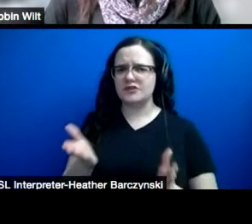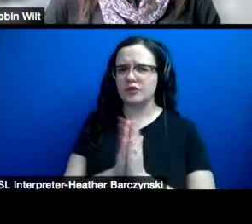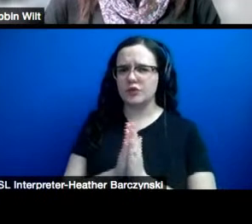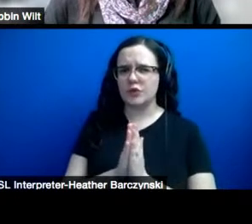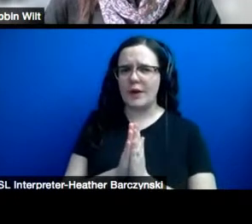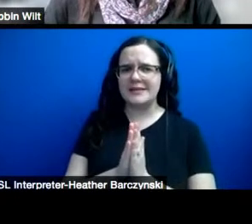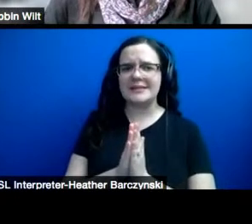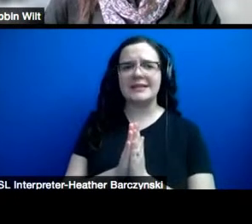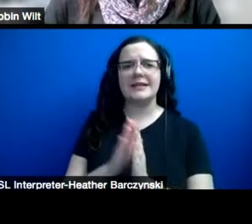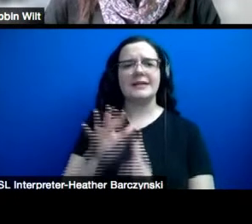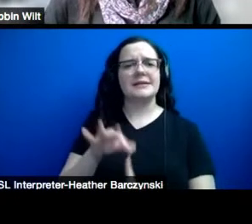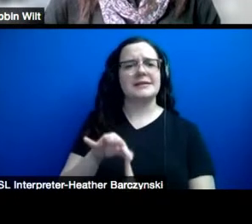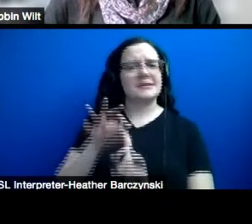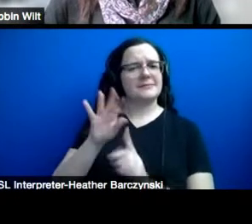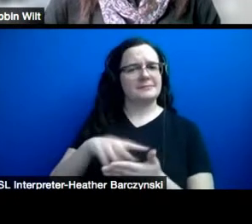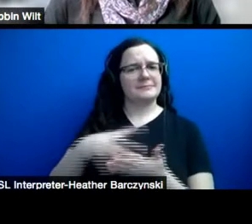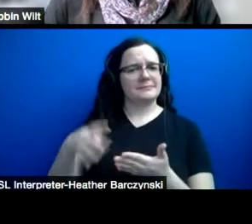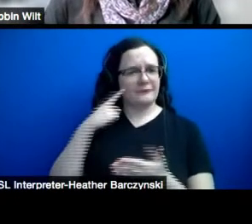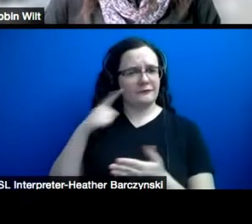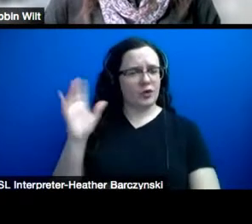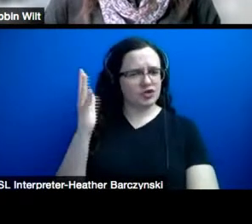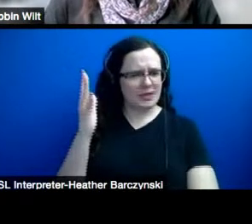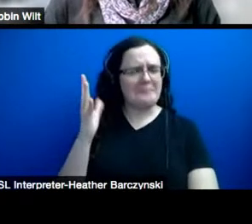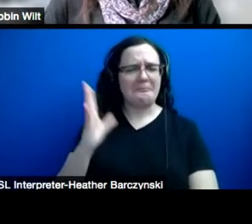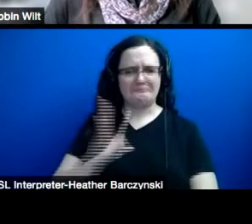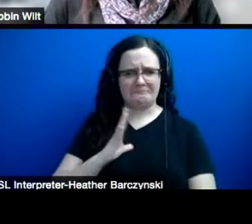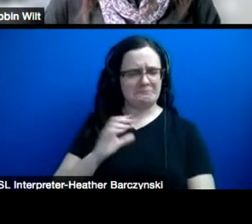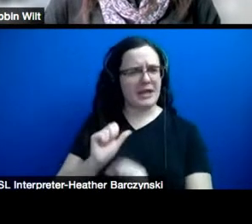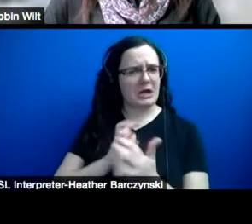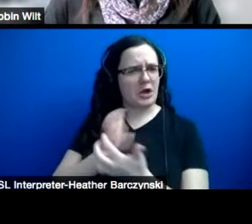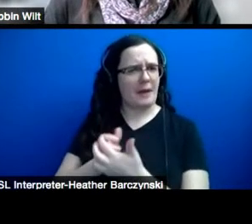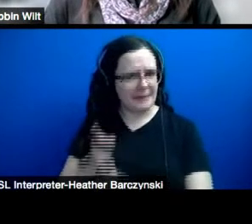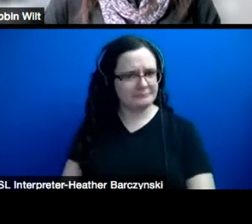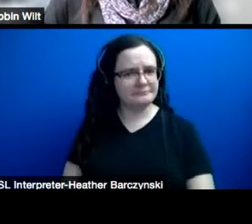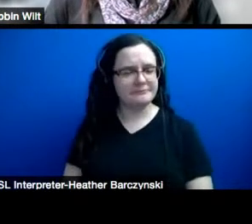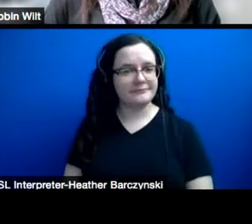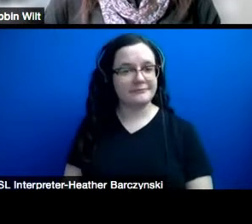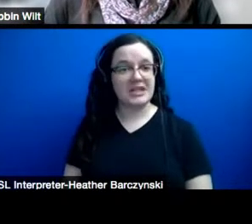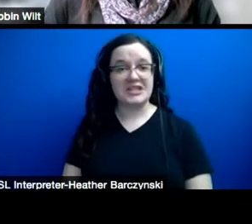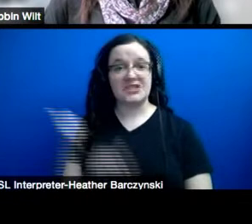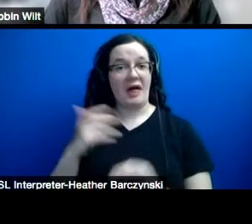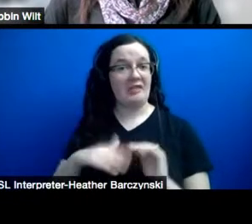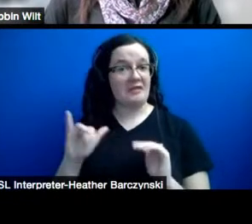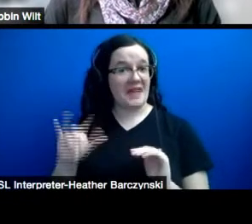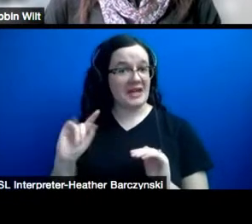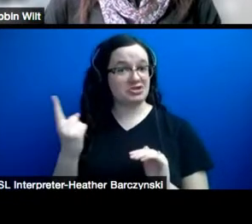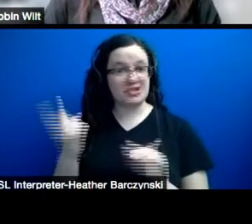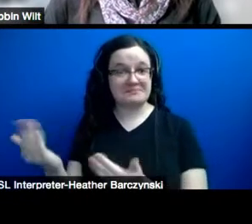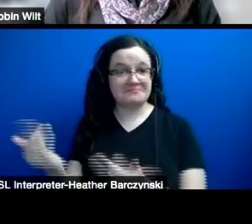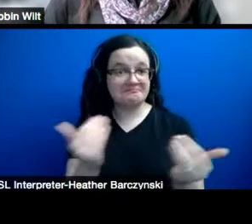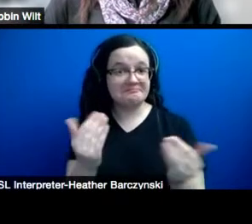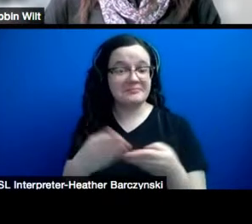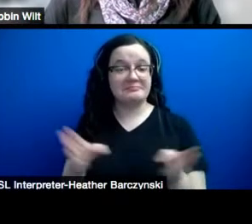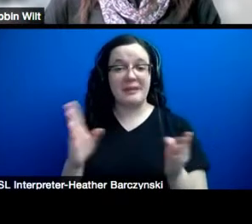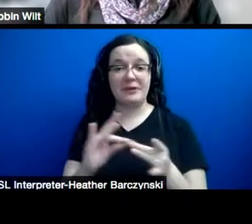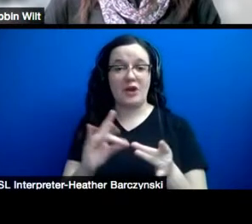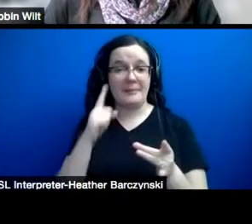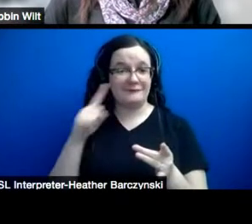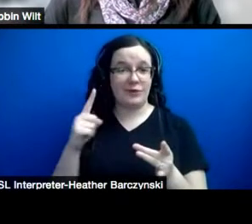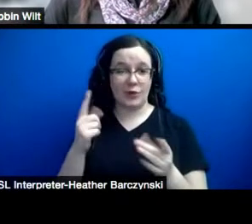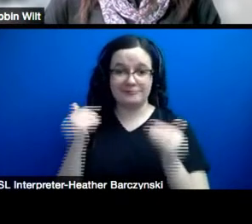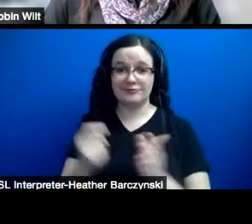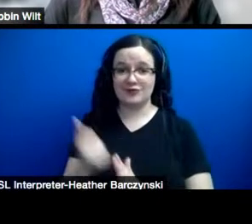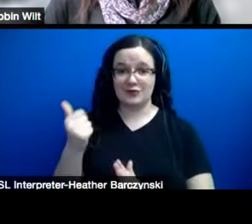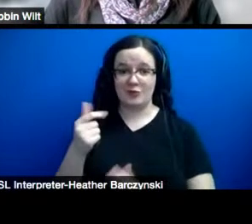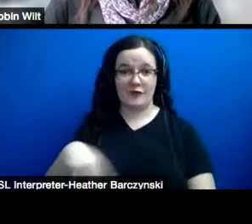scheduling of the tree, something we can accommodate. Outside of that, we're just looking for public comment tonight on the removal of those trees.